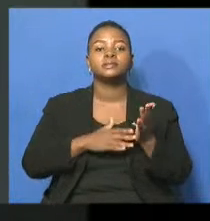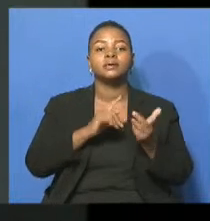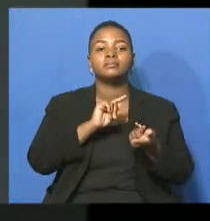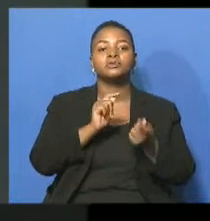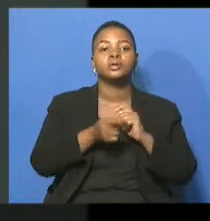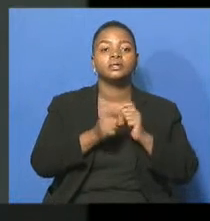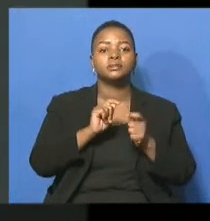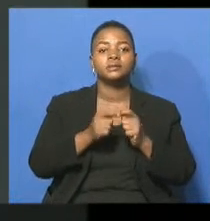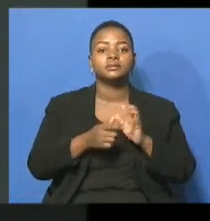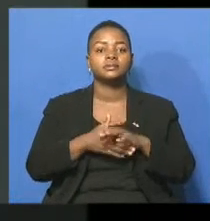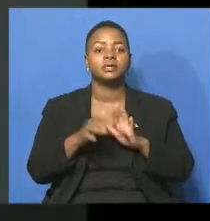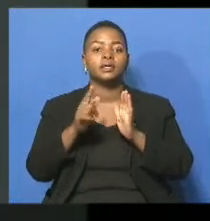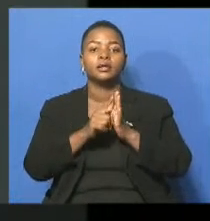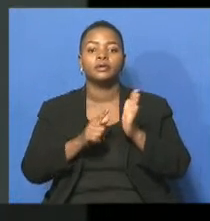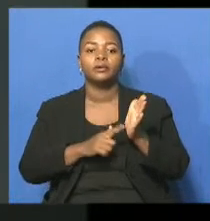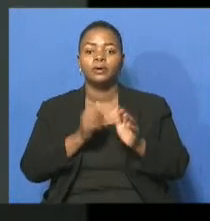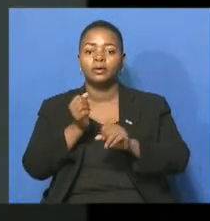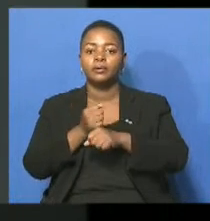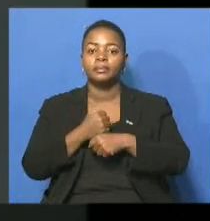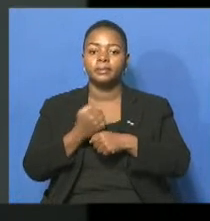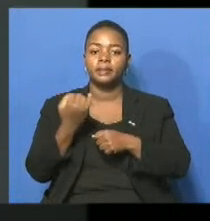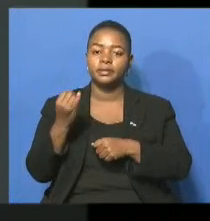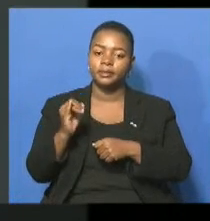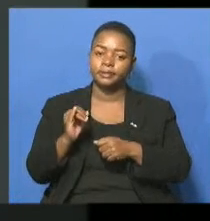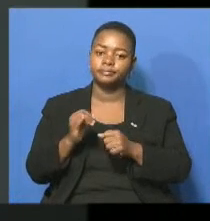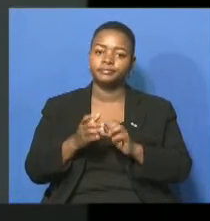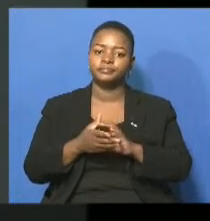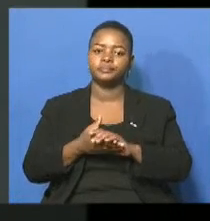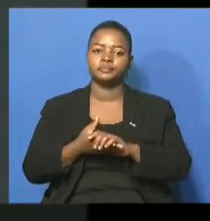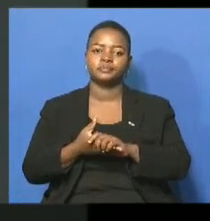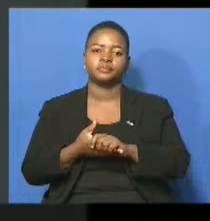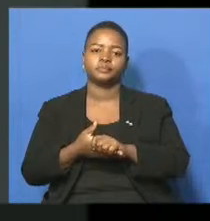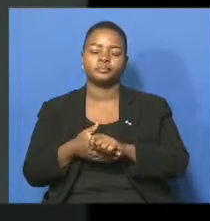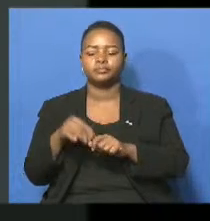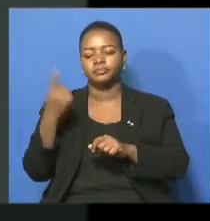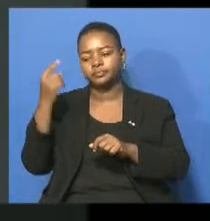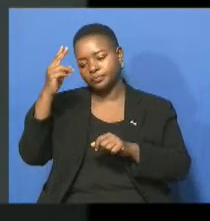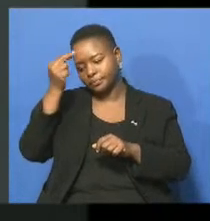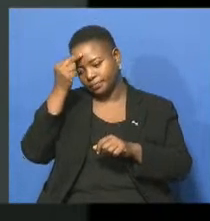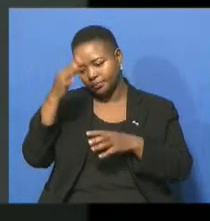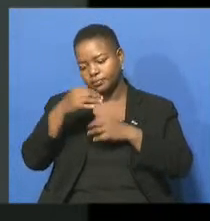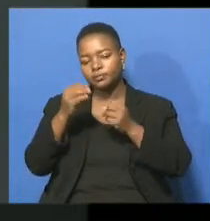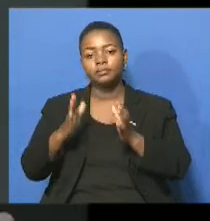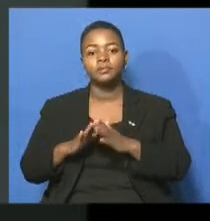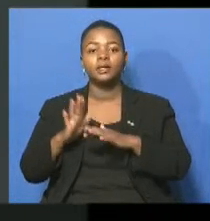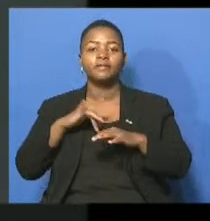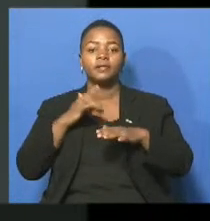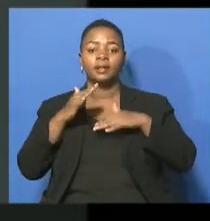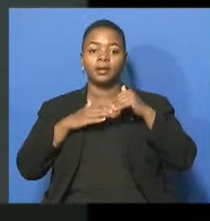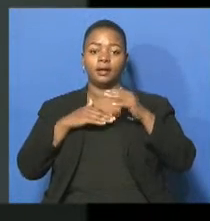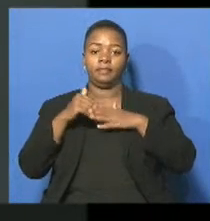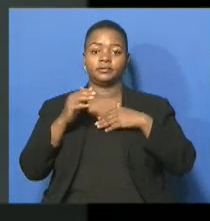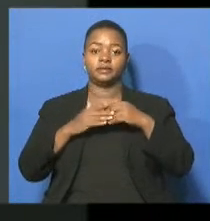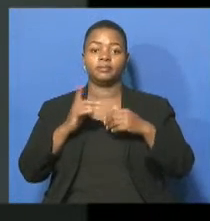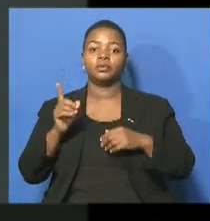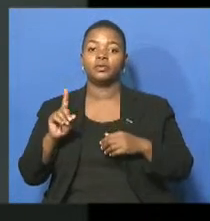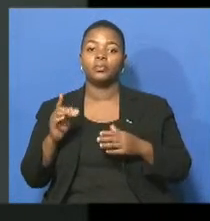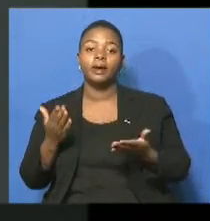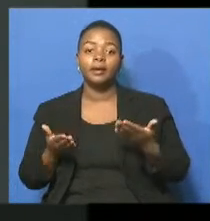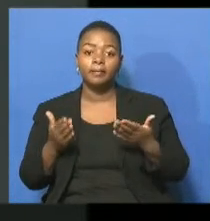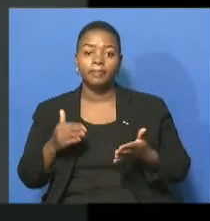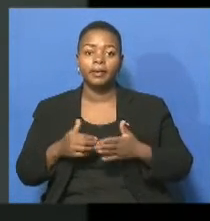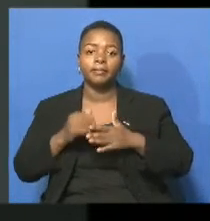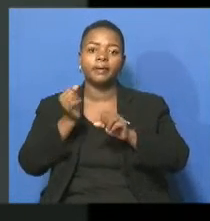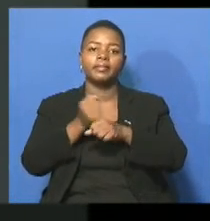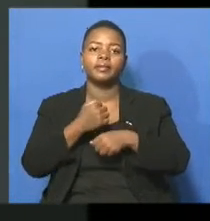in legislation and in regulations so that the police officers are comfortable when they